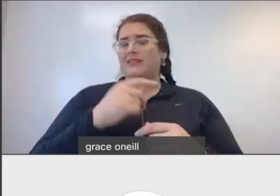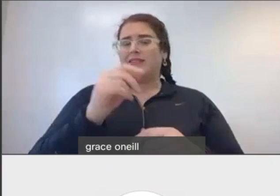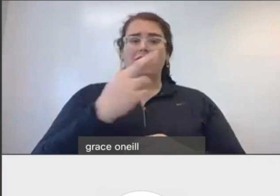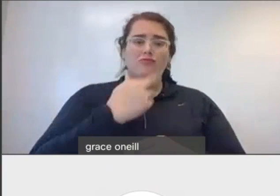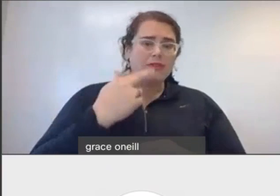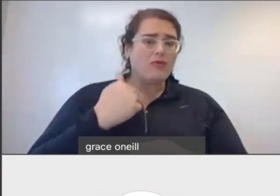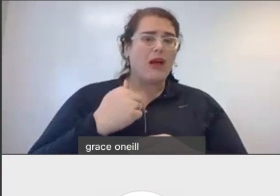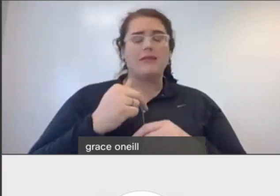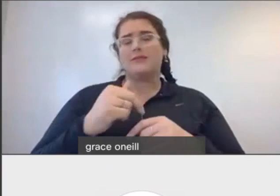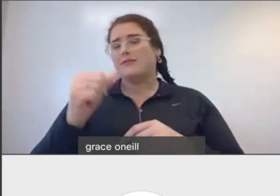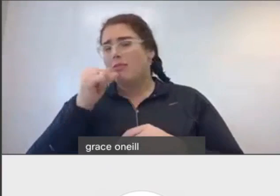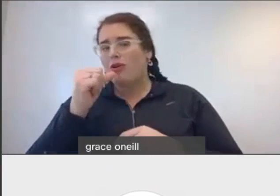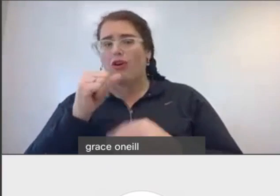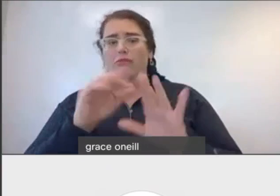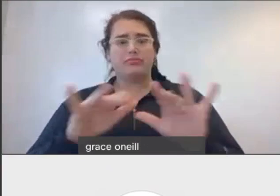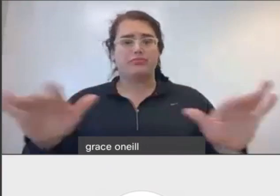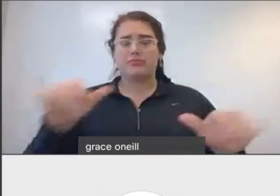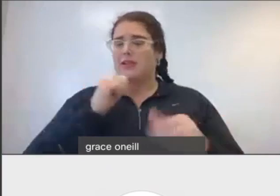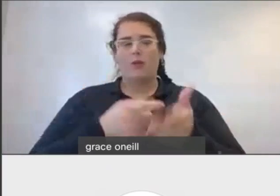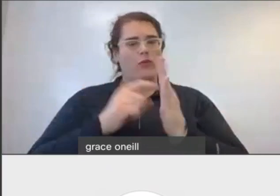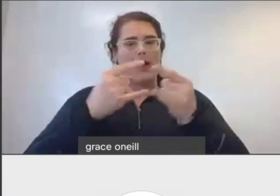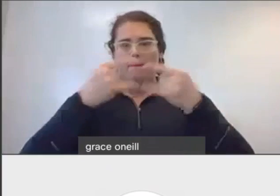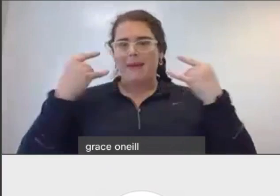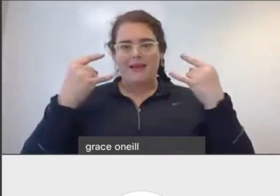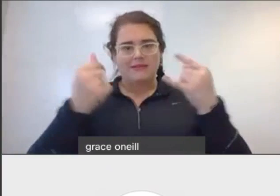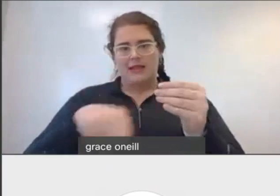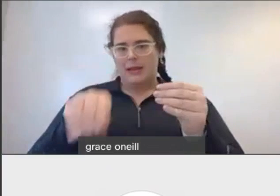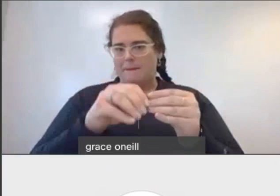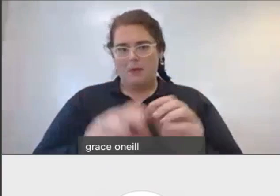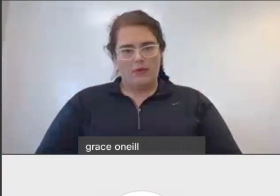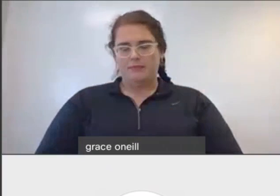require a mask any longer. And if people are following